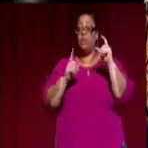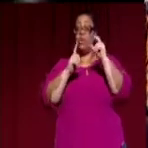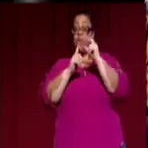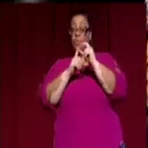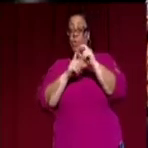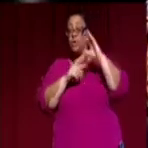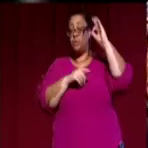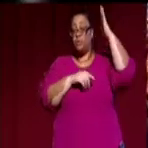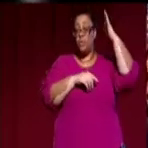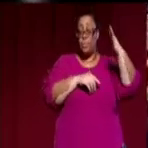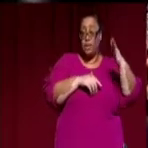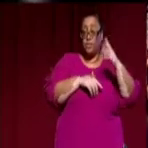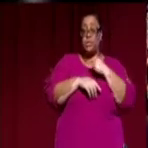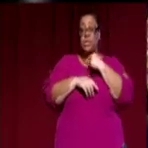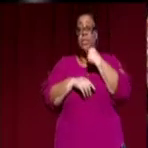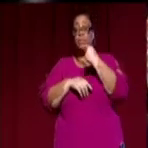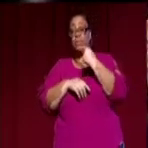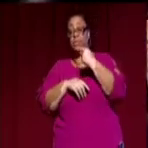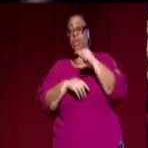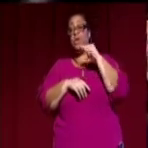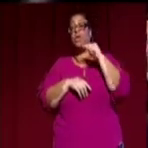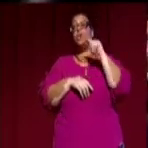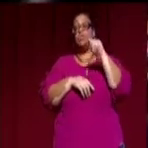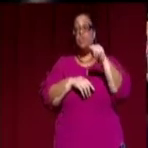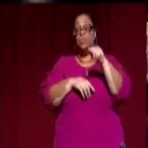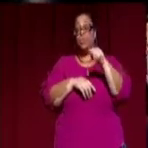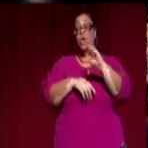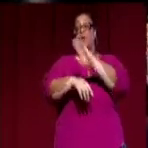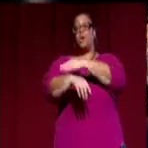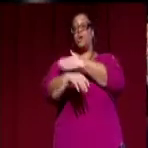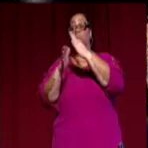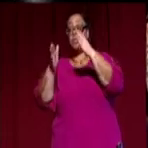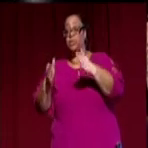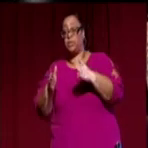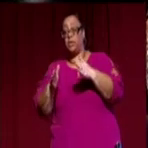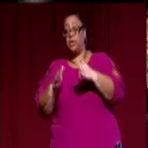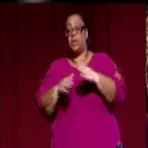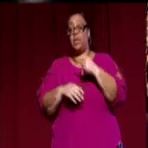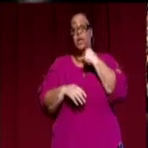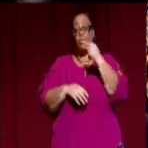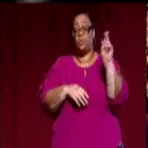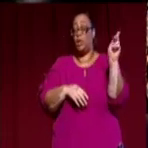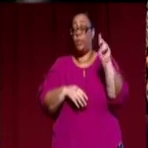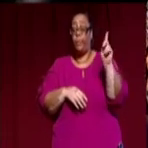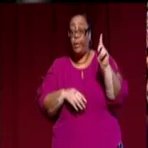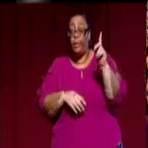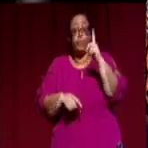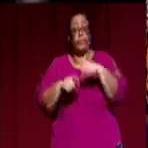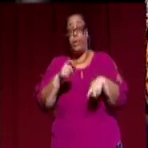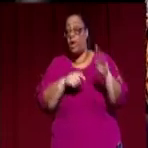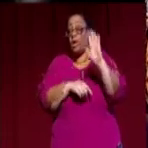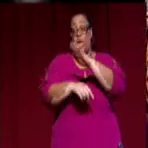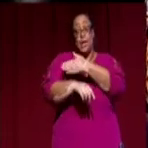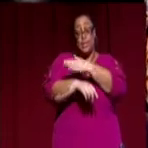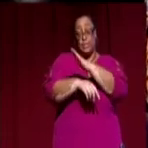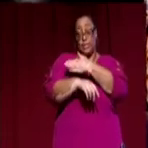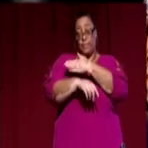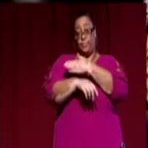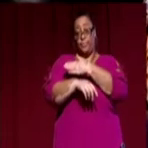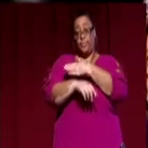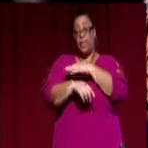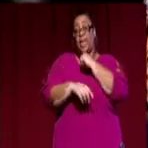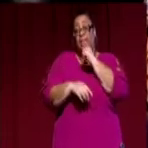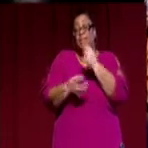pastors and apostles, and they would say, hey, you're going to sing. You're a singer. And I would say, where? Because I can't sing. And it